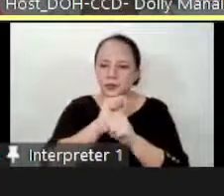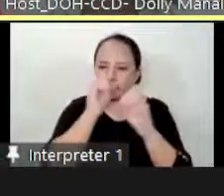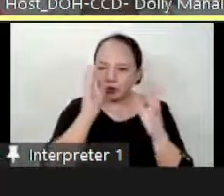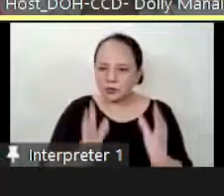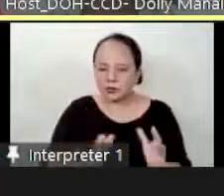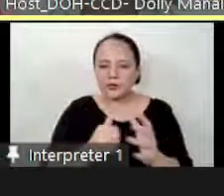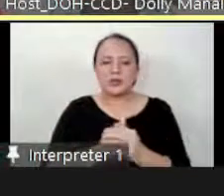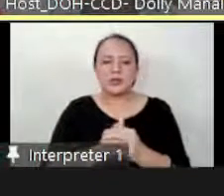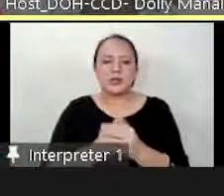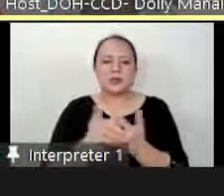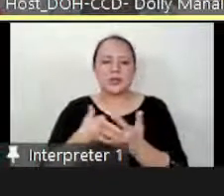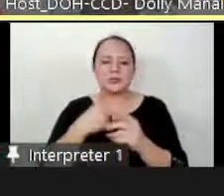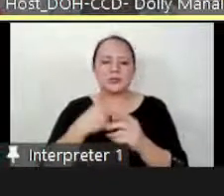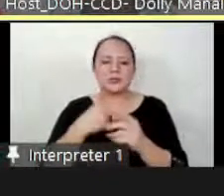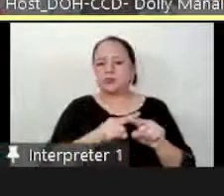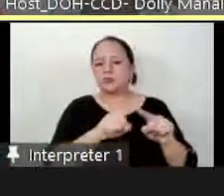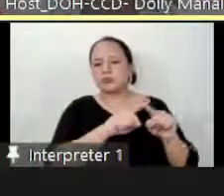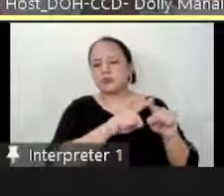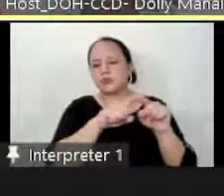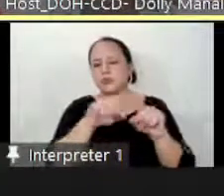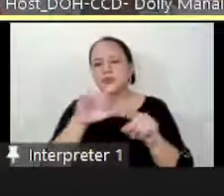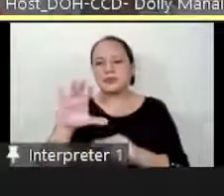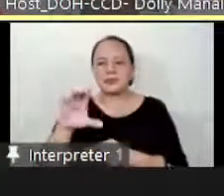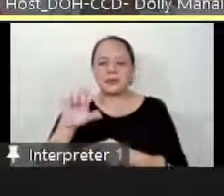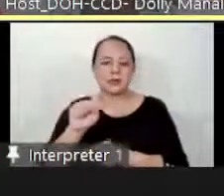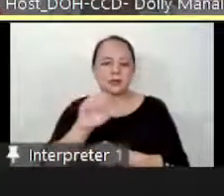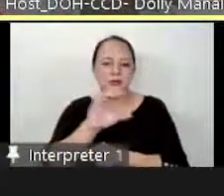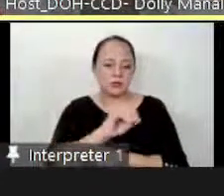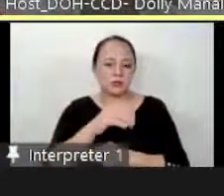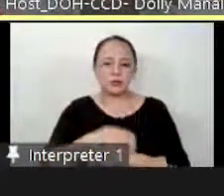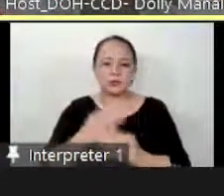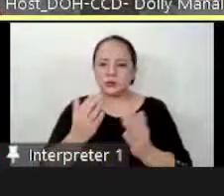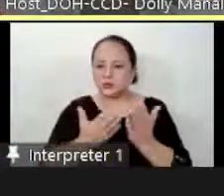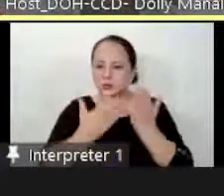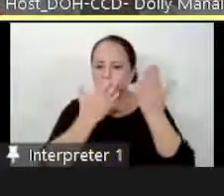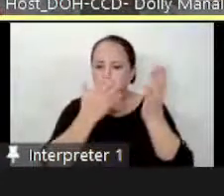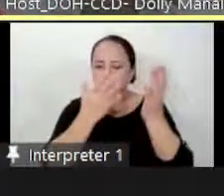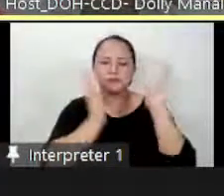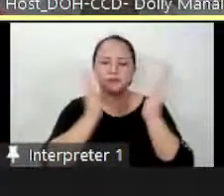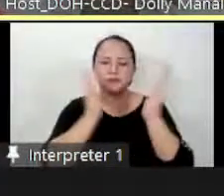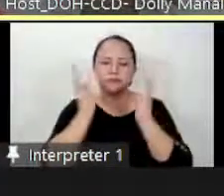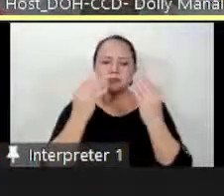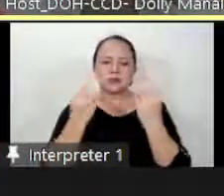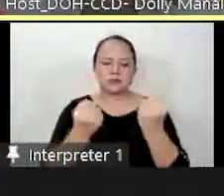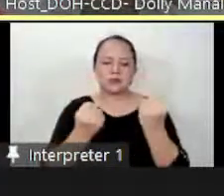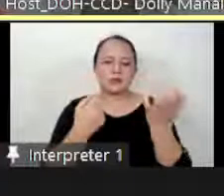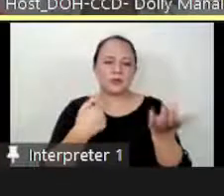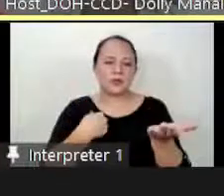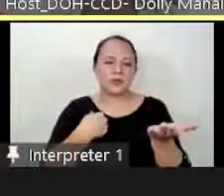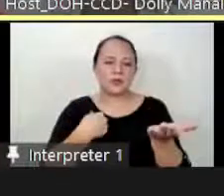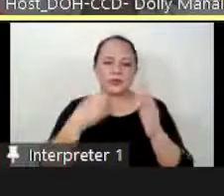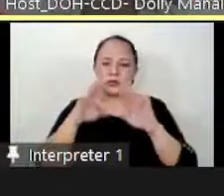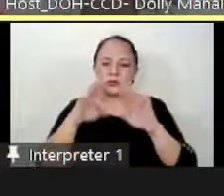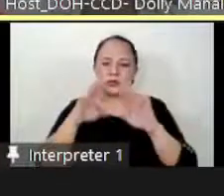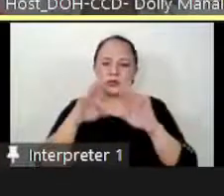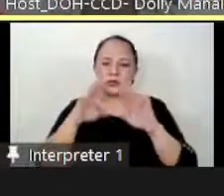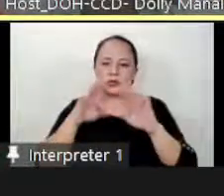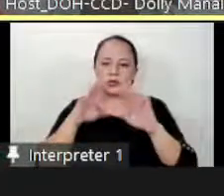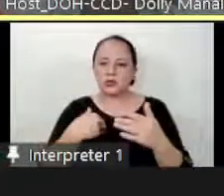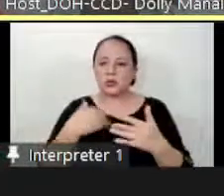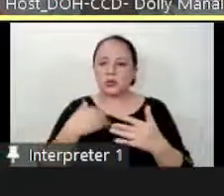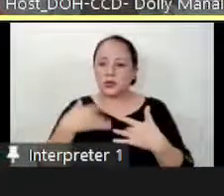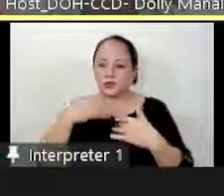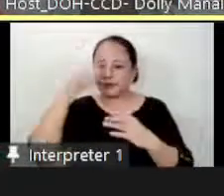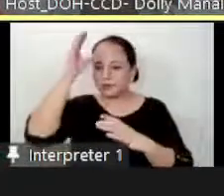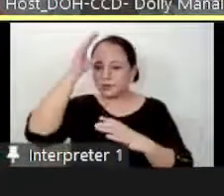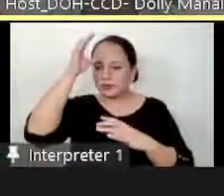and numerous civil society groups who offer their service and strength to the brave children who are fighting against